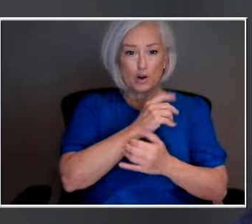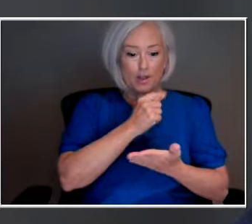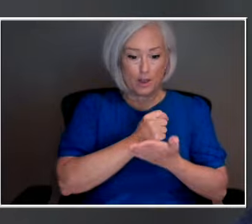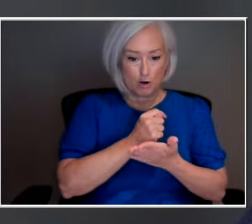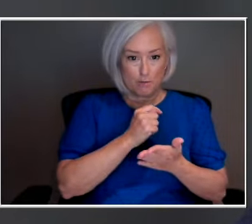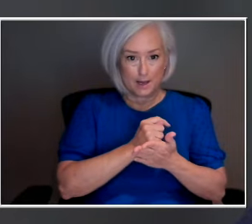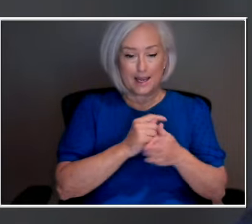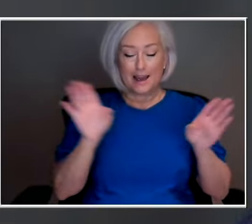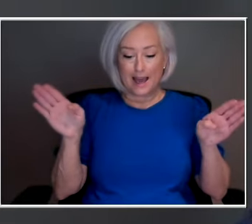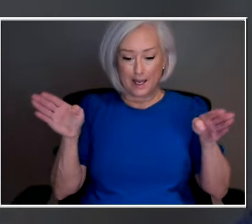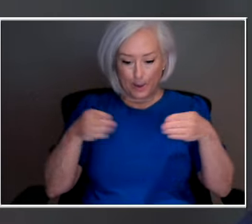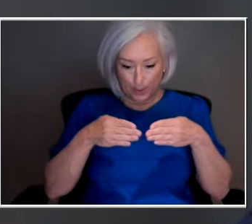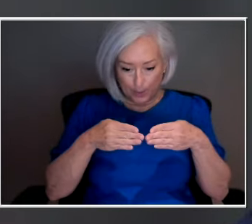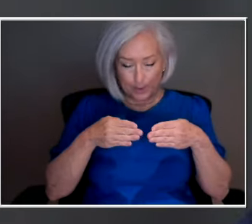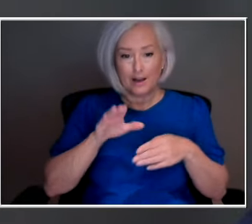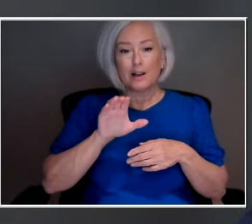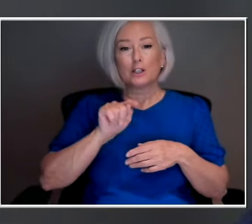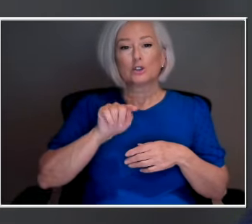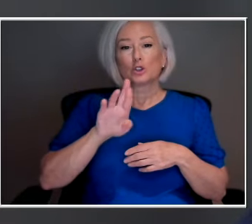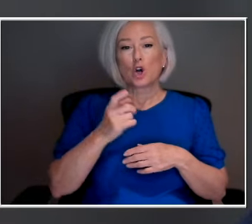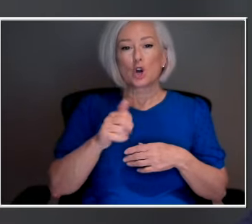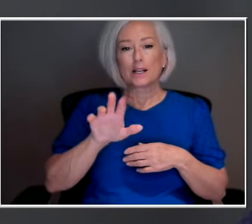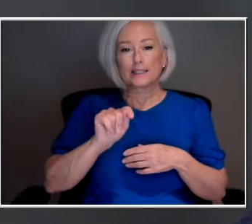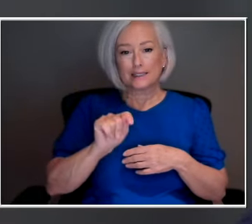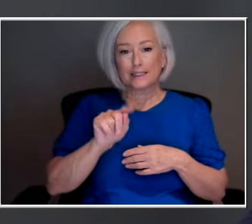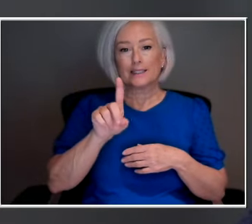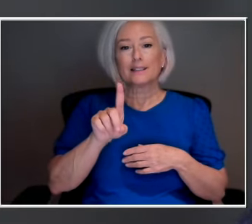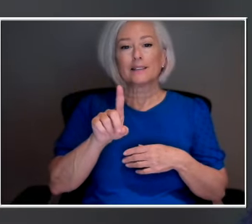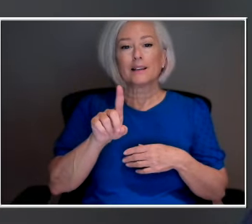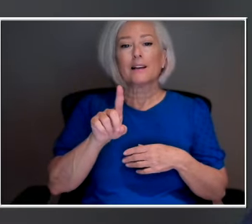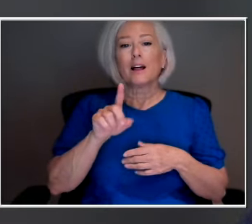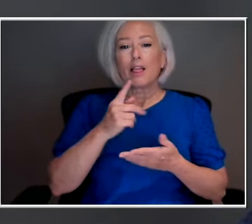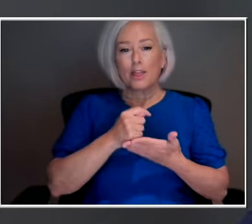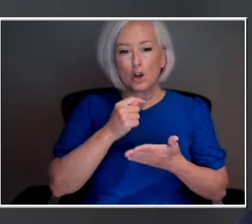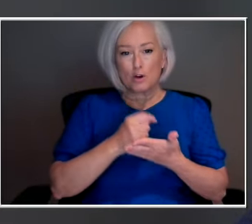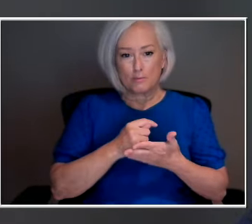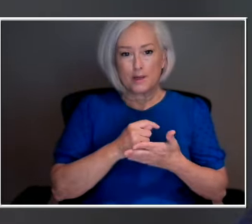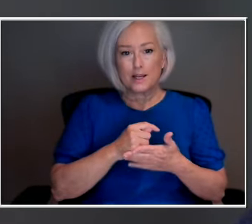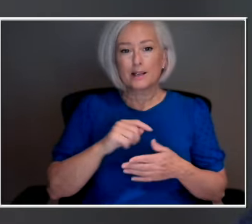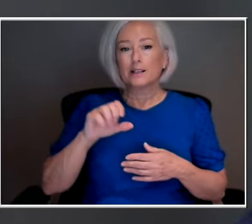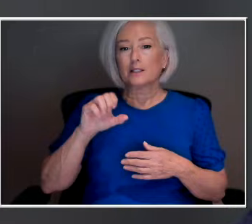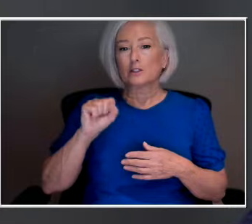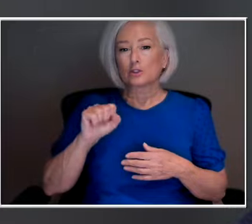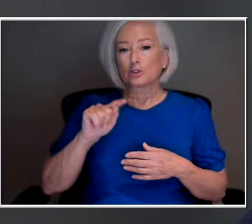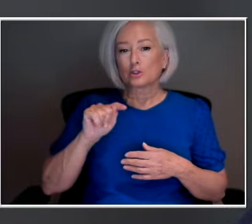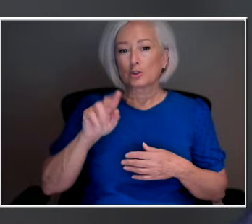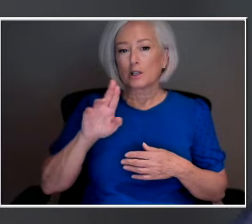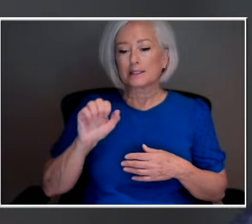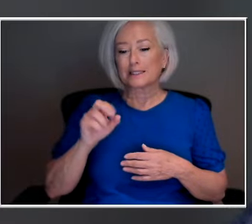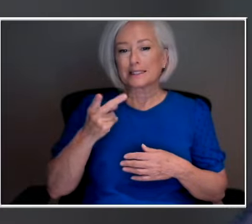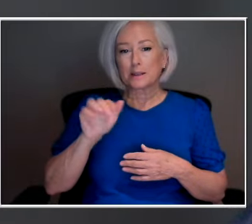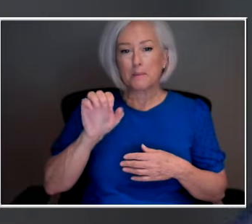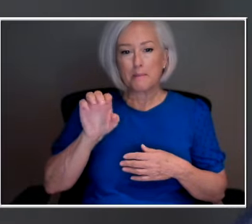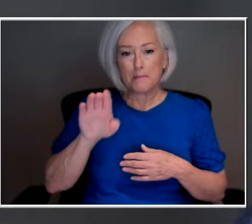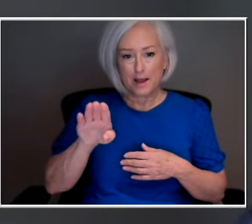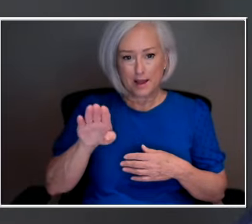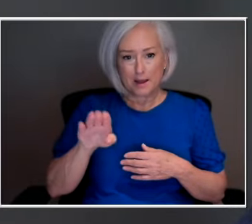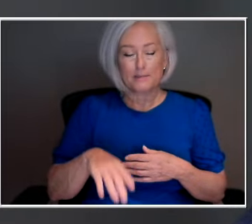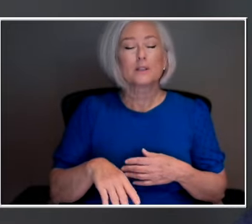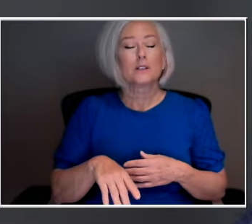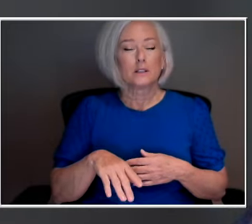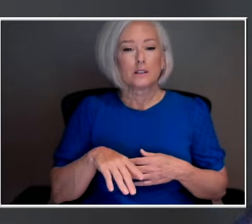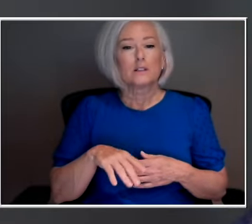immunotherapy component was Keytruda in his case, and the targeted therapy called as trastuzumab or Herceptin that targets HER2